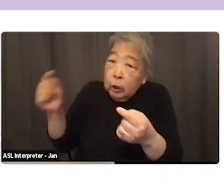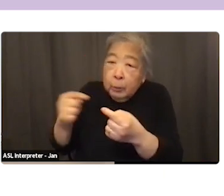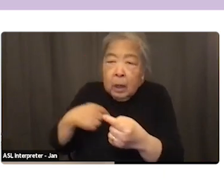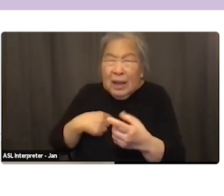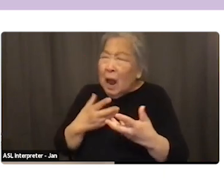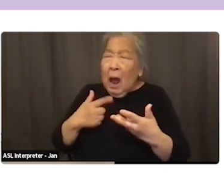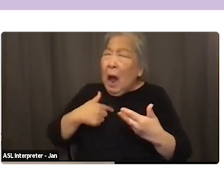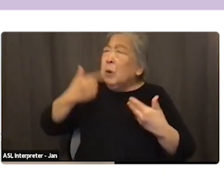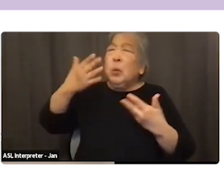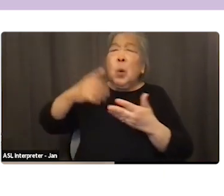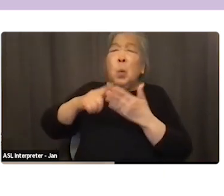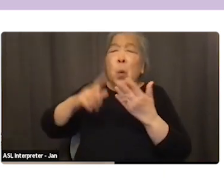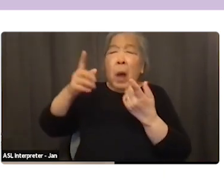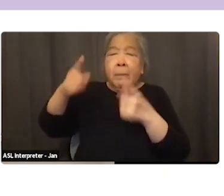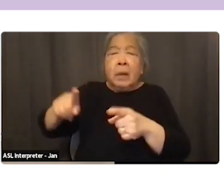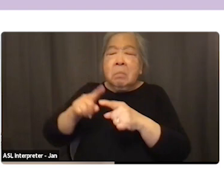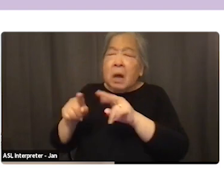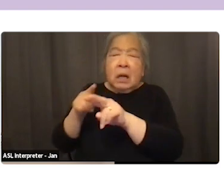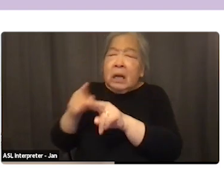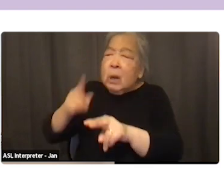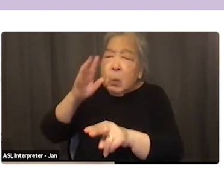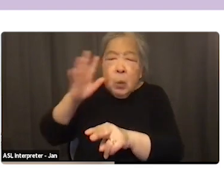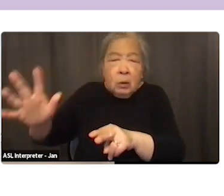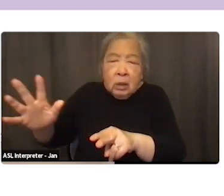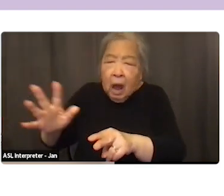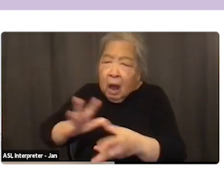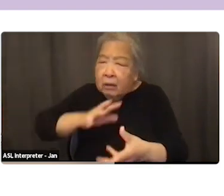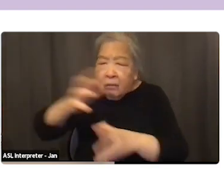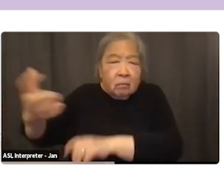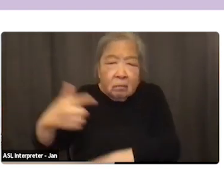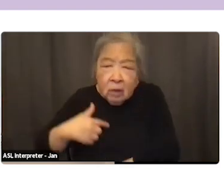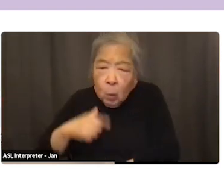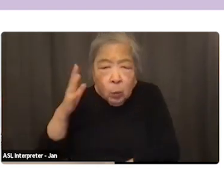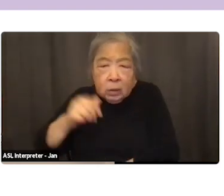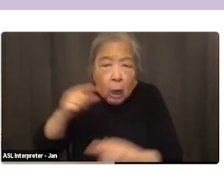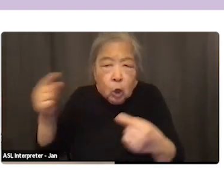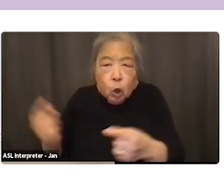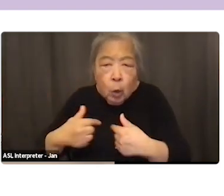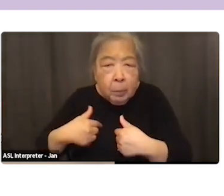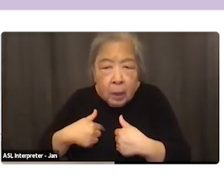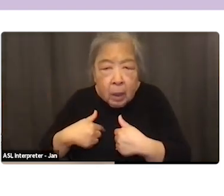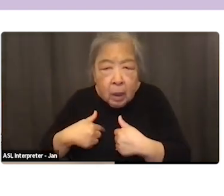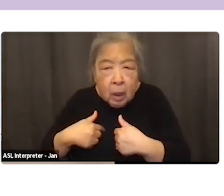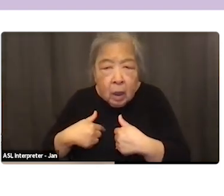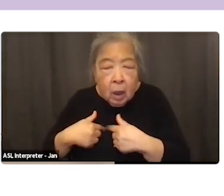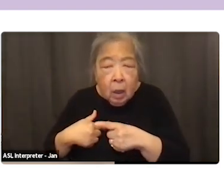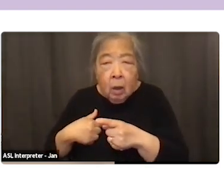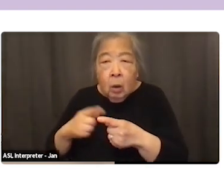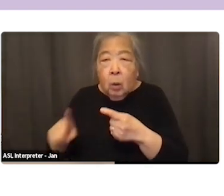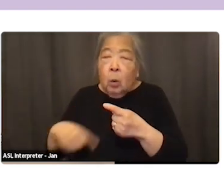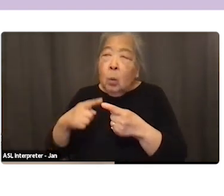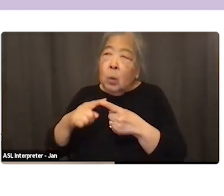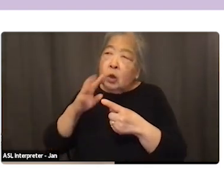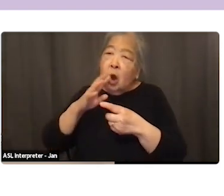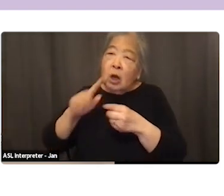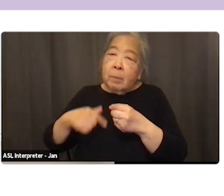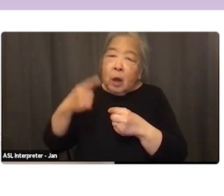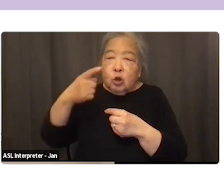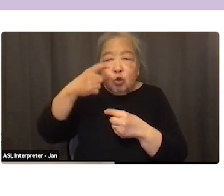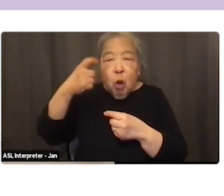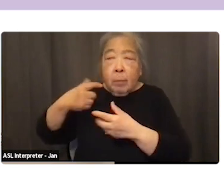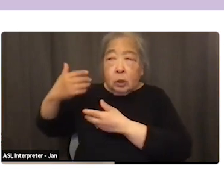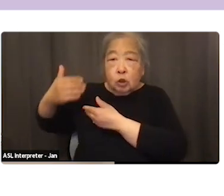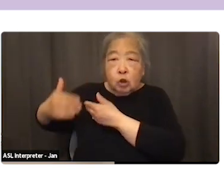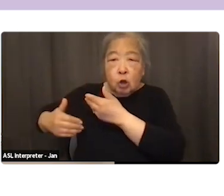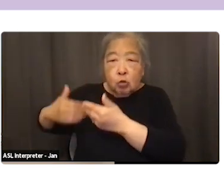happen, but it's not going to fuck me up. Right. And when we talk about generational trauma and what we experience